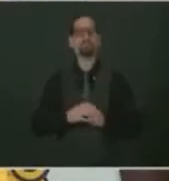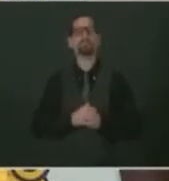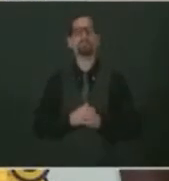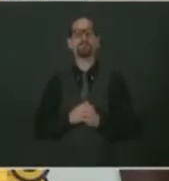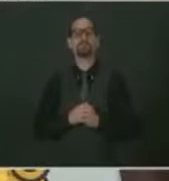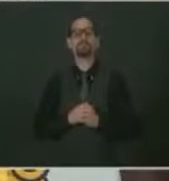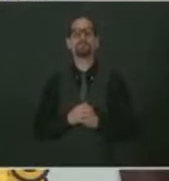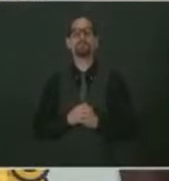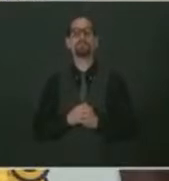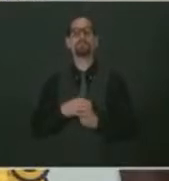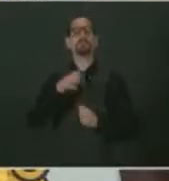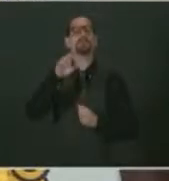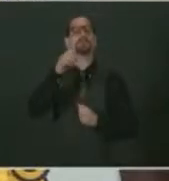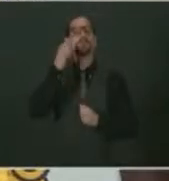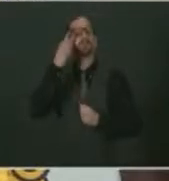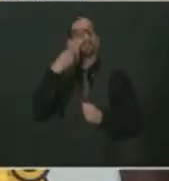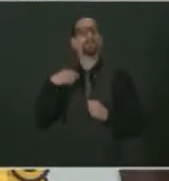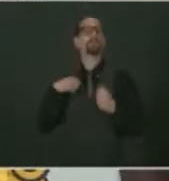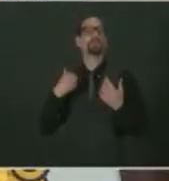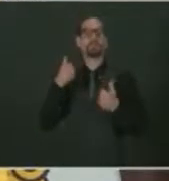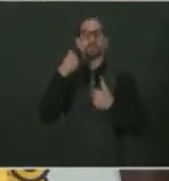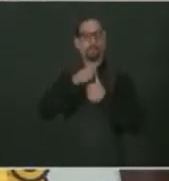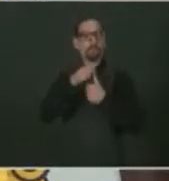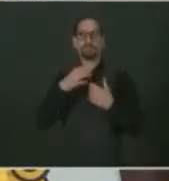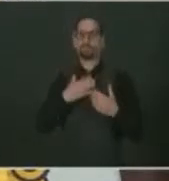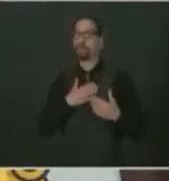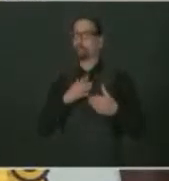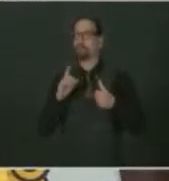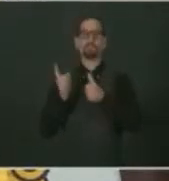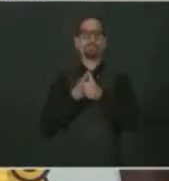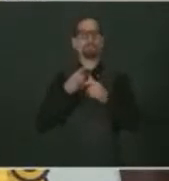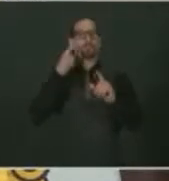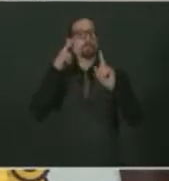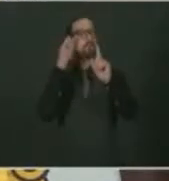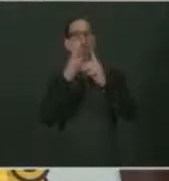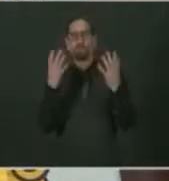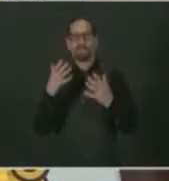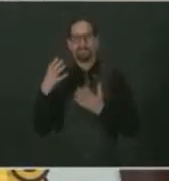the help of the general and our municipal leaders, we were able to do that.